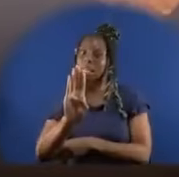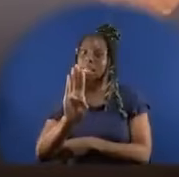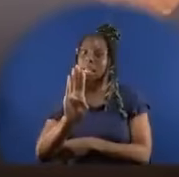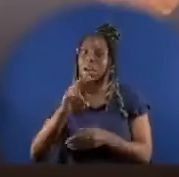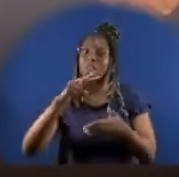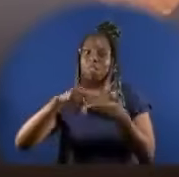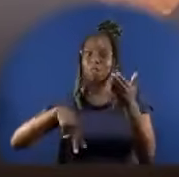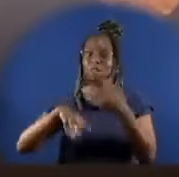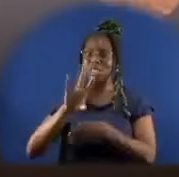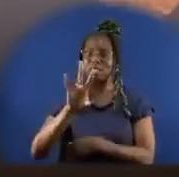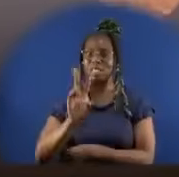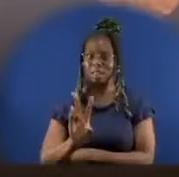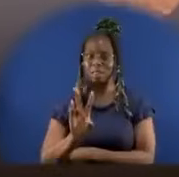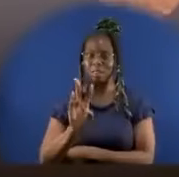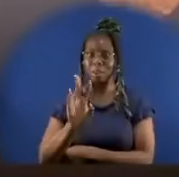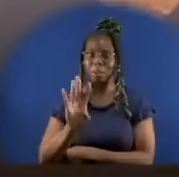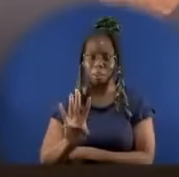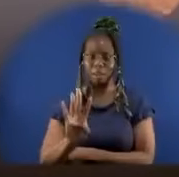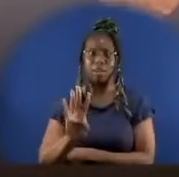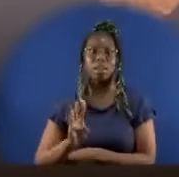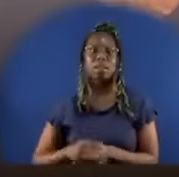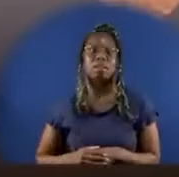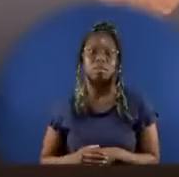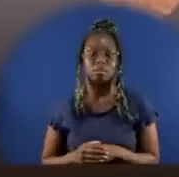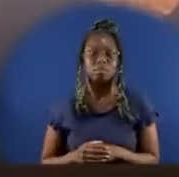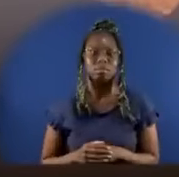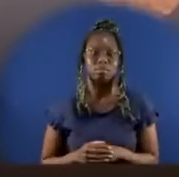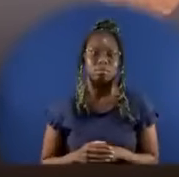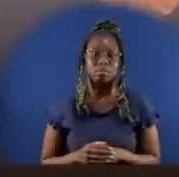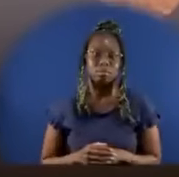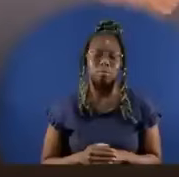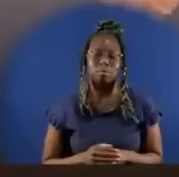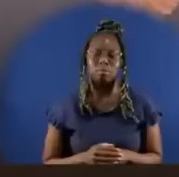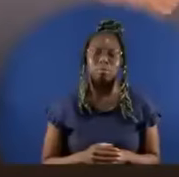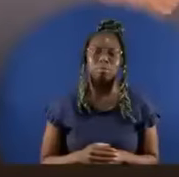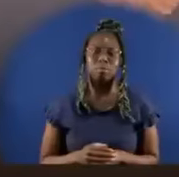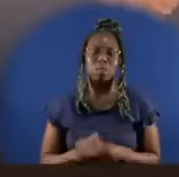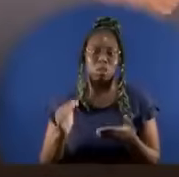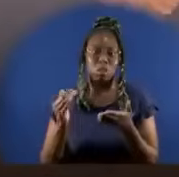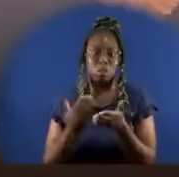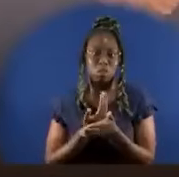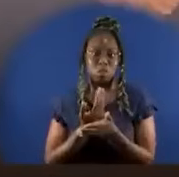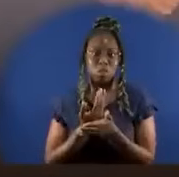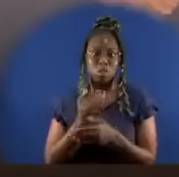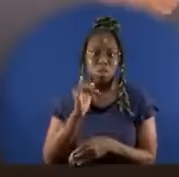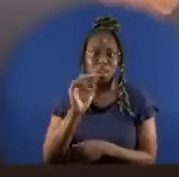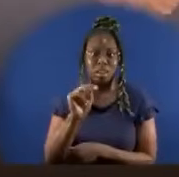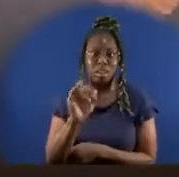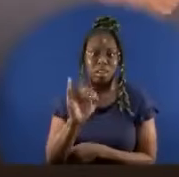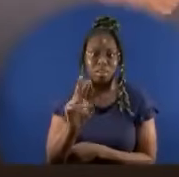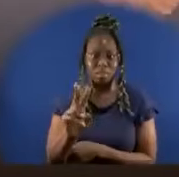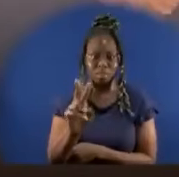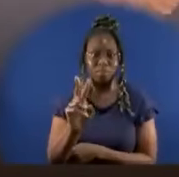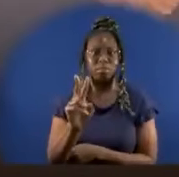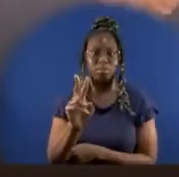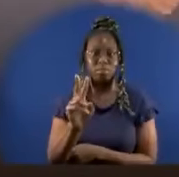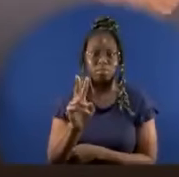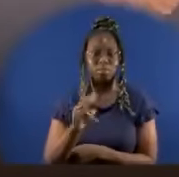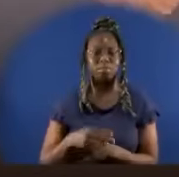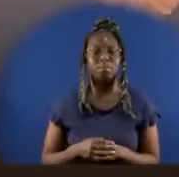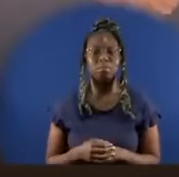7b of chapter 7 of the New Testament Gospel as recorded by the writer Luke. And from the New International Version, here are the words of